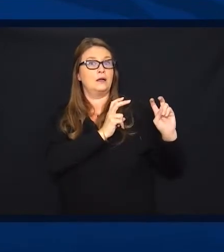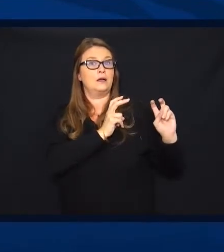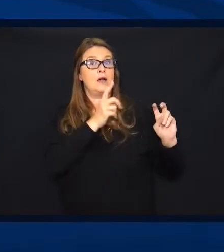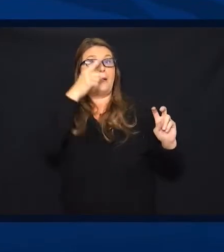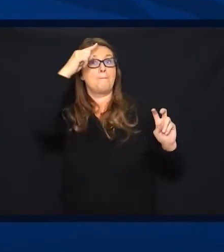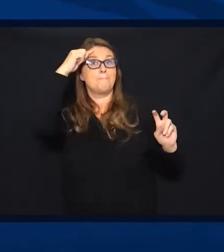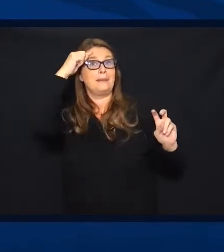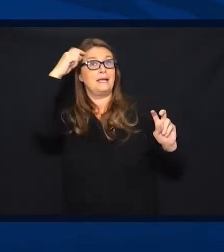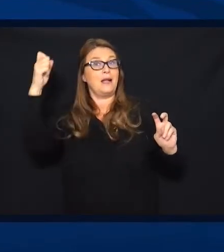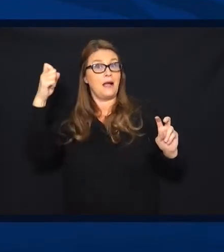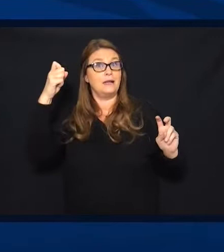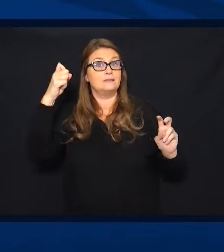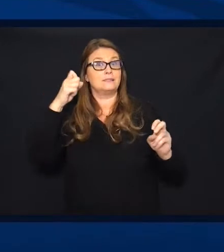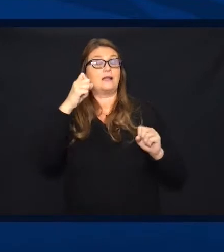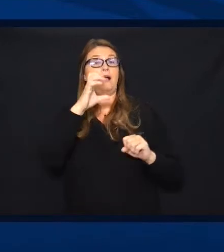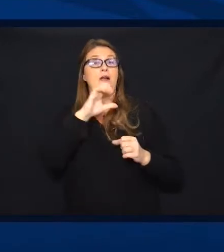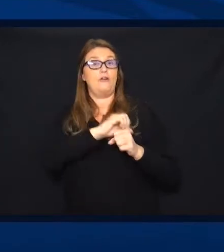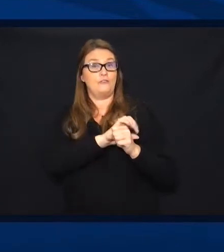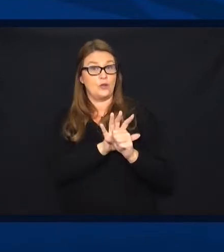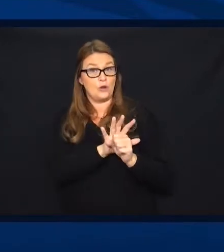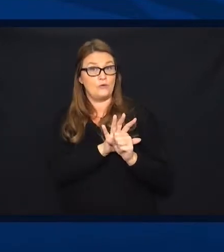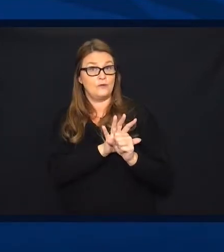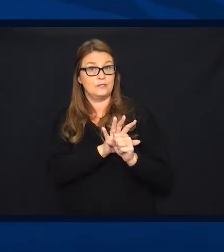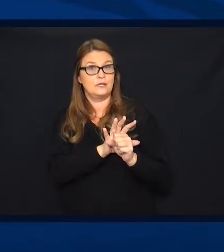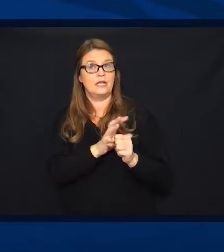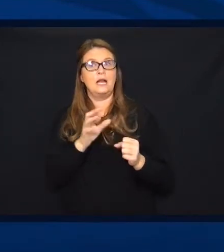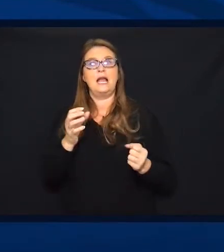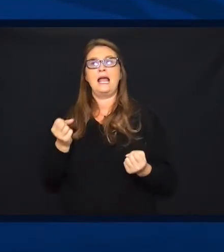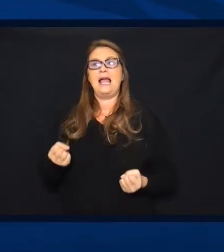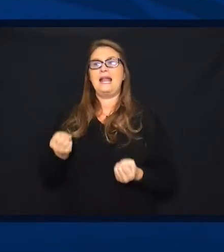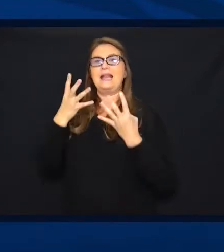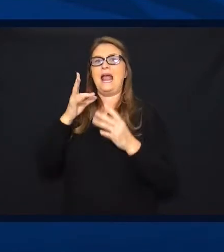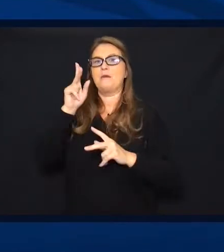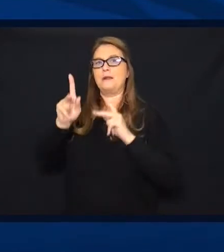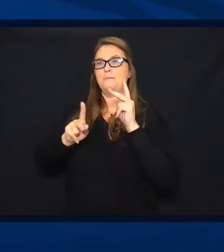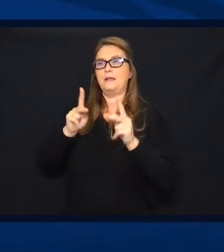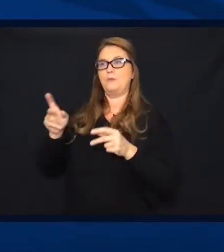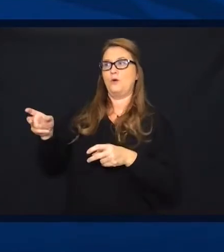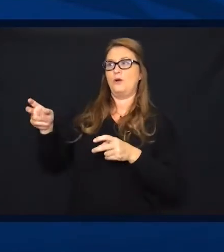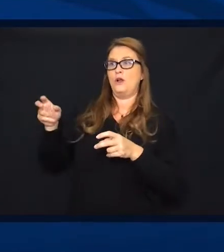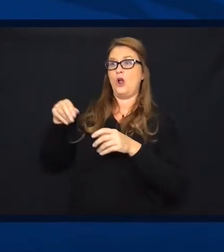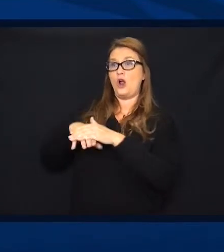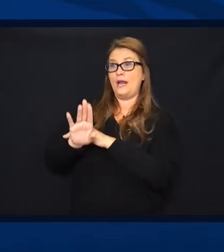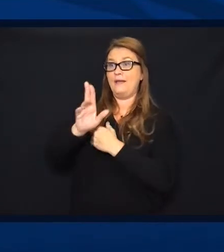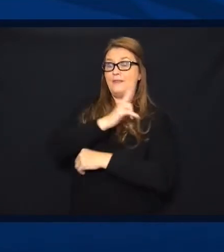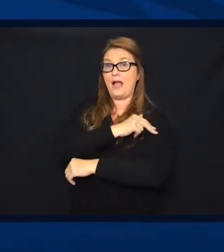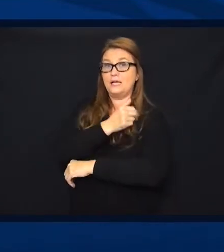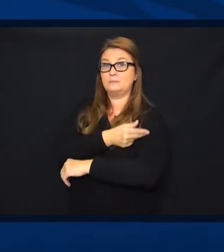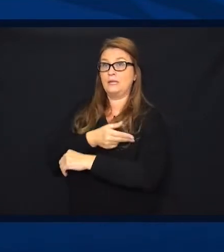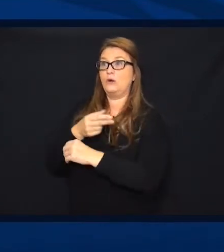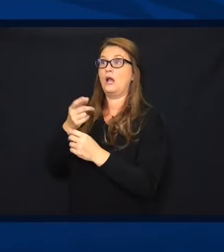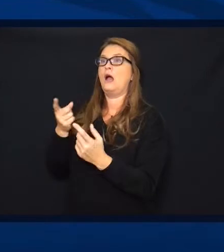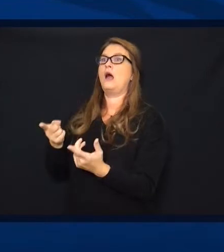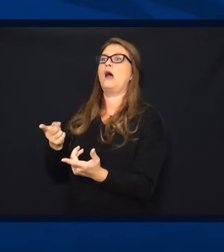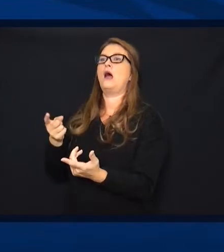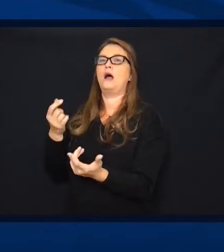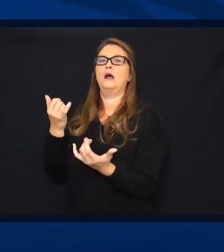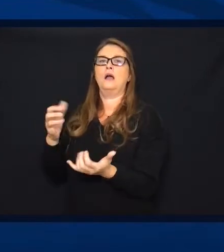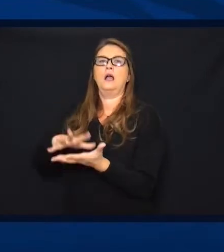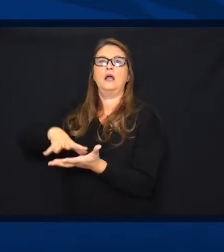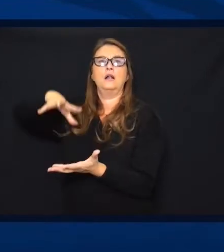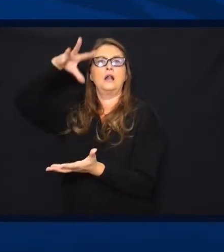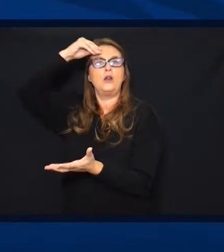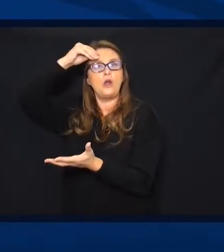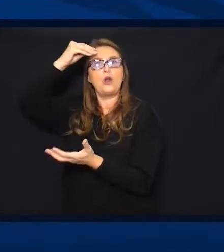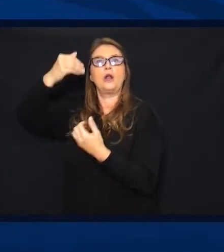COVID, and how many people are in the hospital for whatever and discover they have COVID? They had no idea they